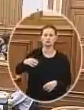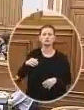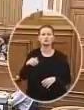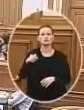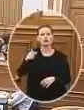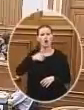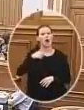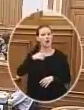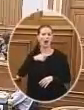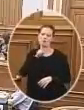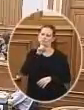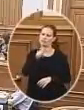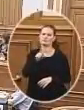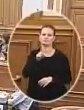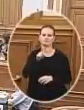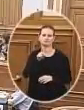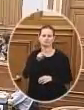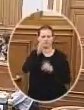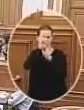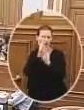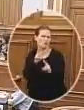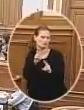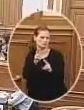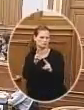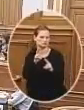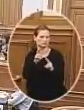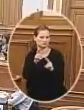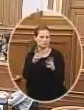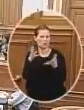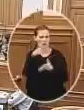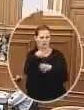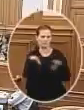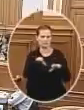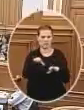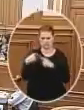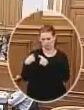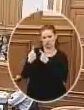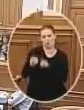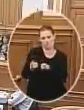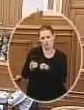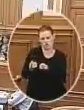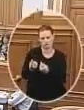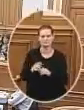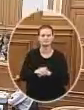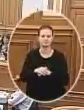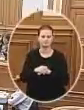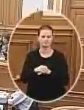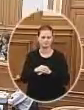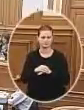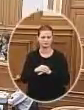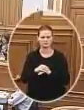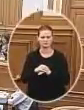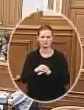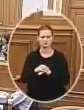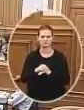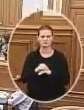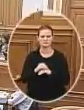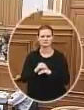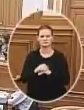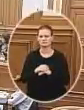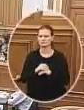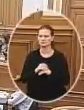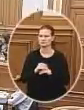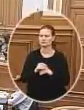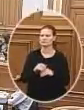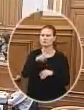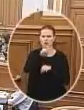really, really admire what you folks have put into your efforts so far. in terms of being employed to volunteer